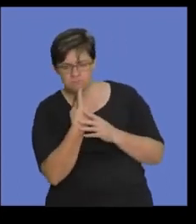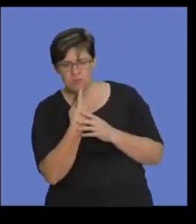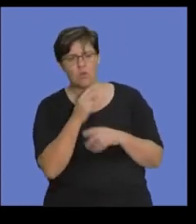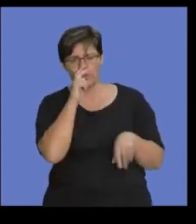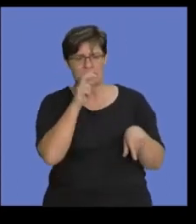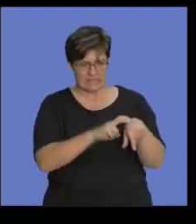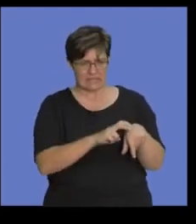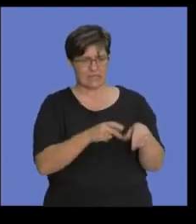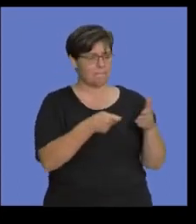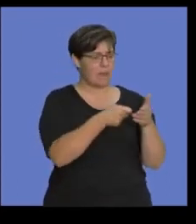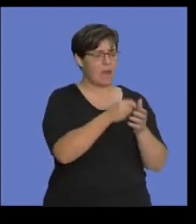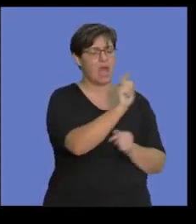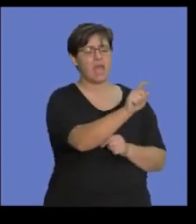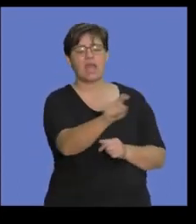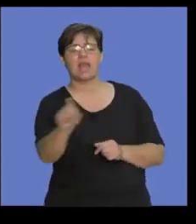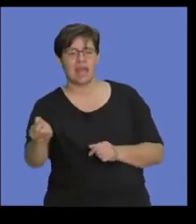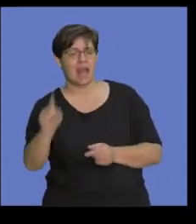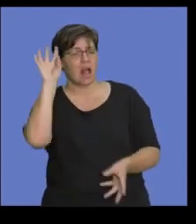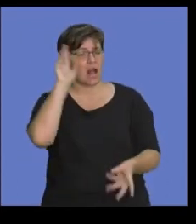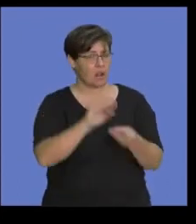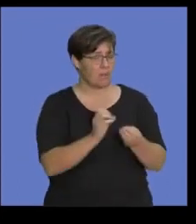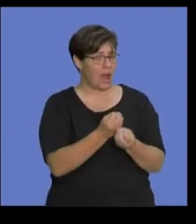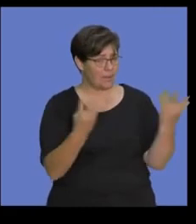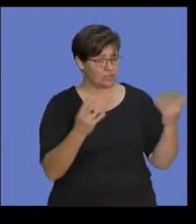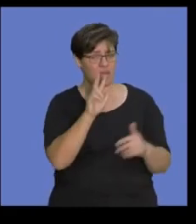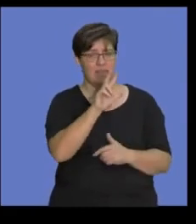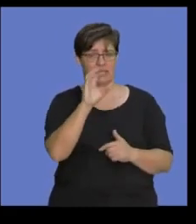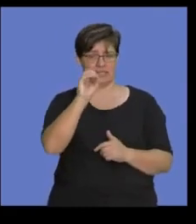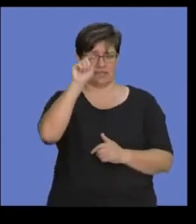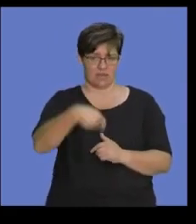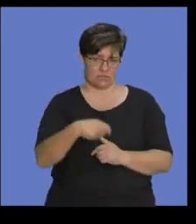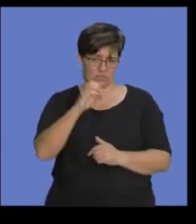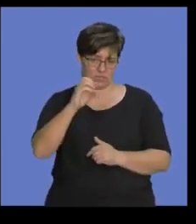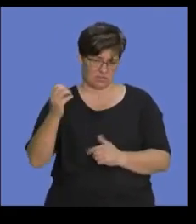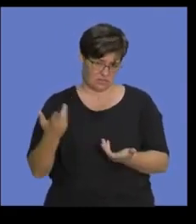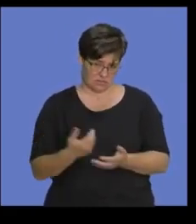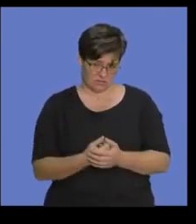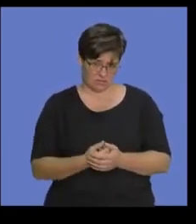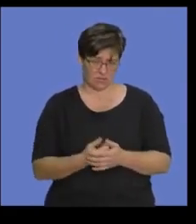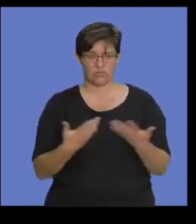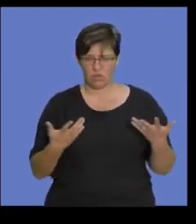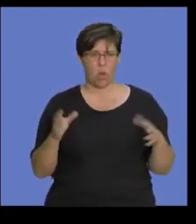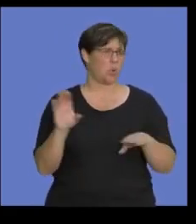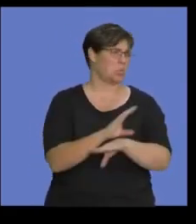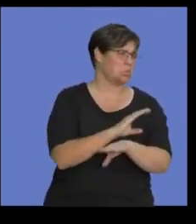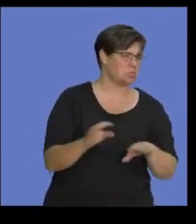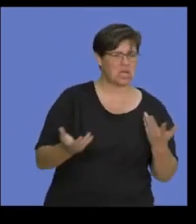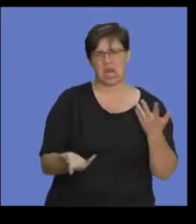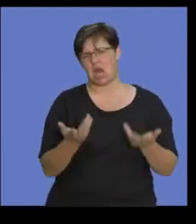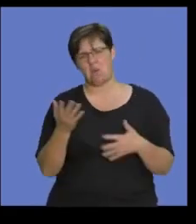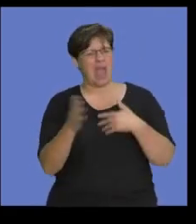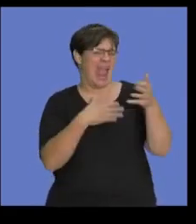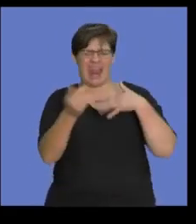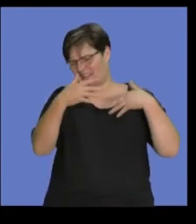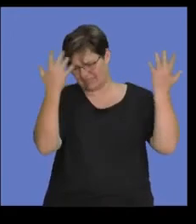to him, no, you would need to spend 80,000 for all the equipment that you need. It might be a logistic company, so it might be